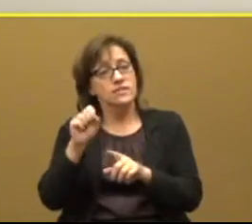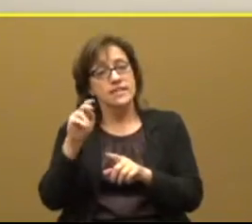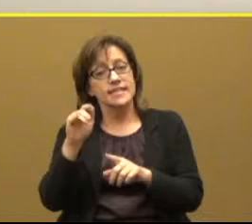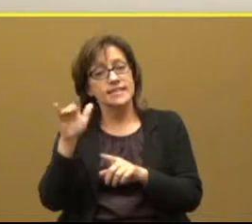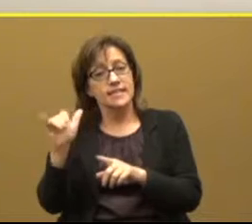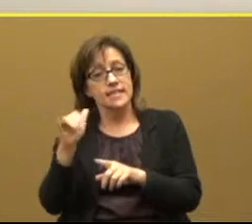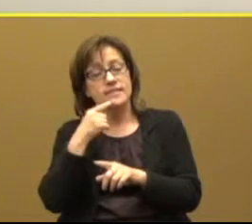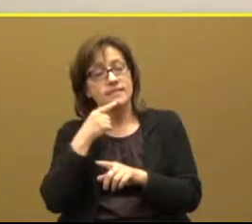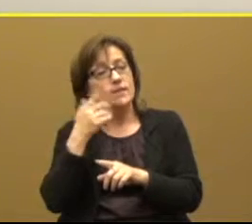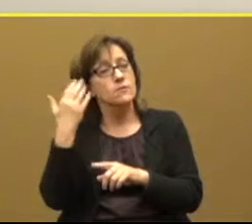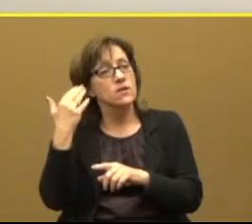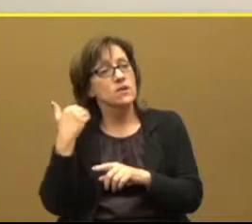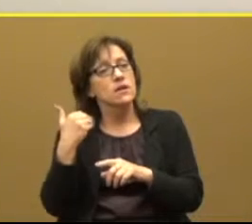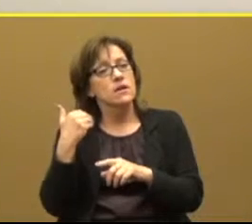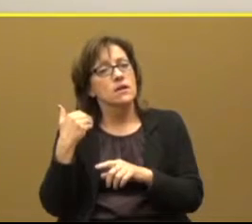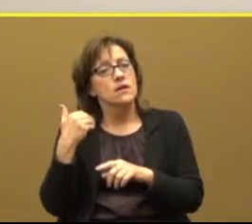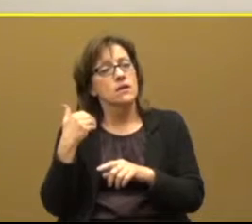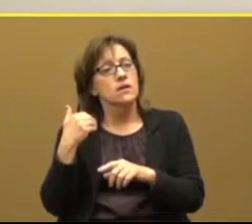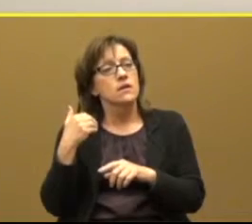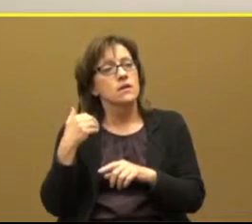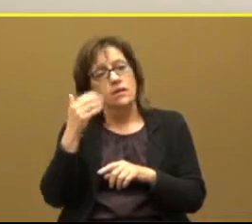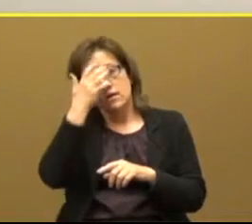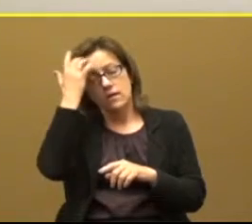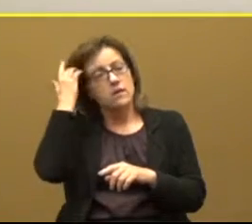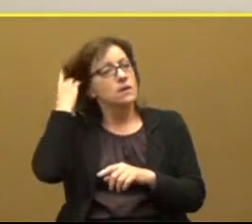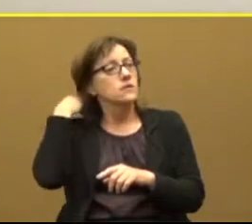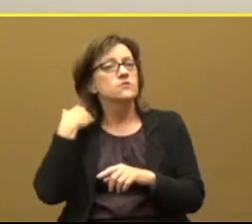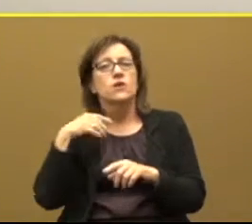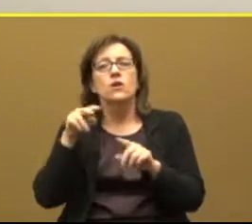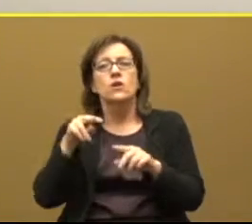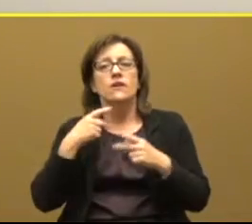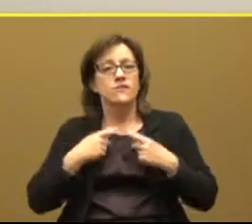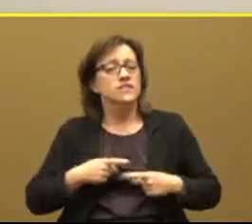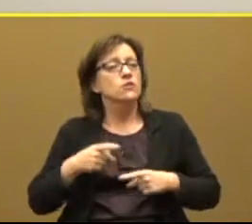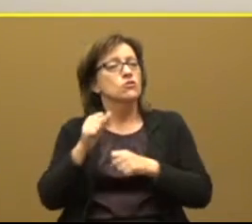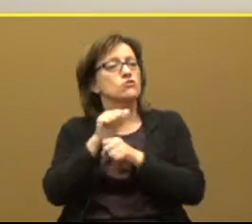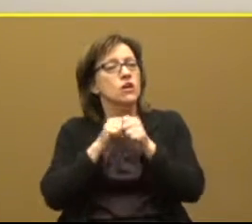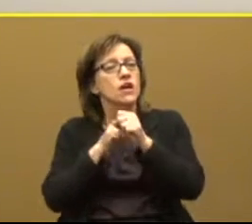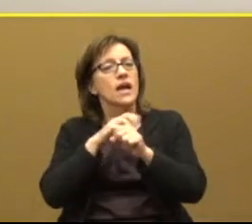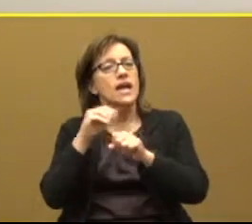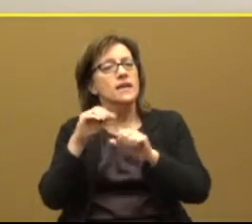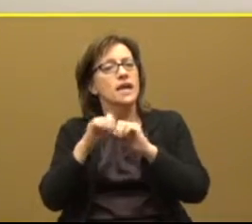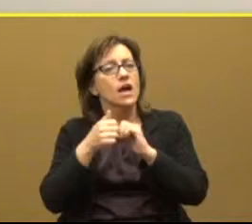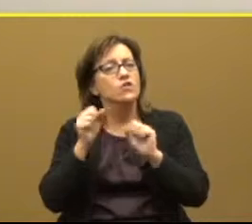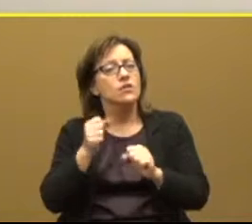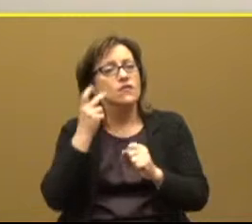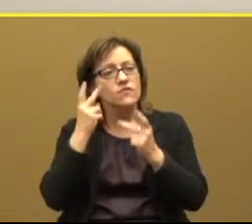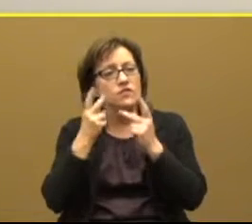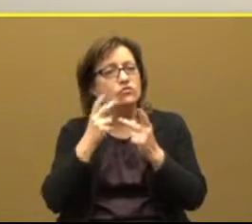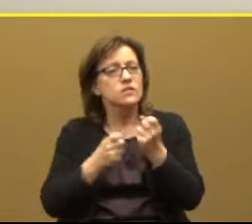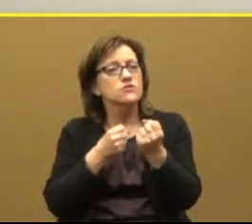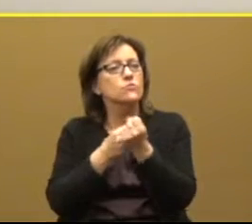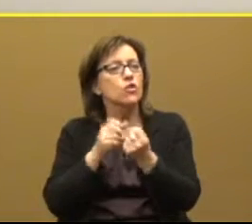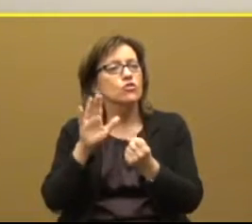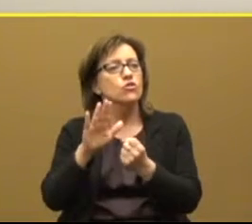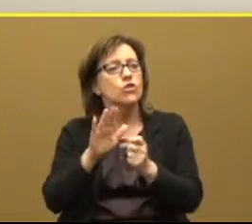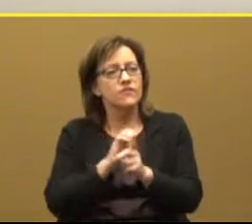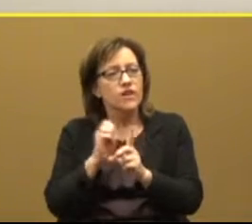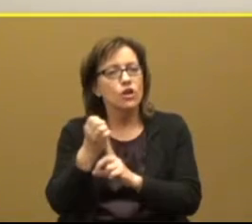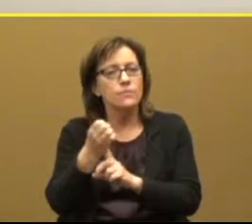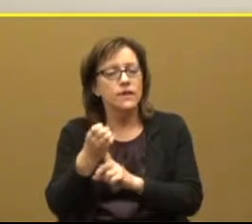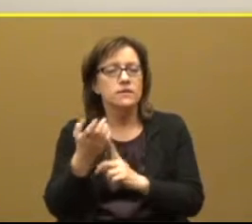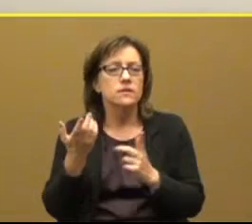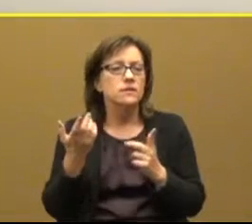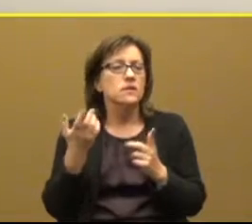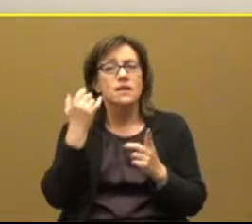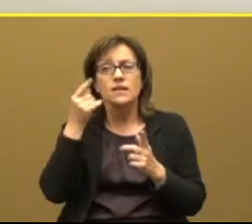earlier, is looking at physical structure and how you can visually support your environment. So